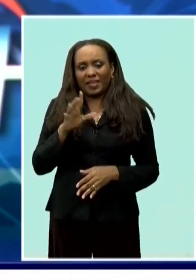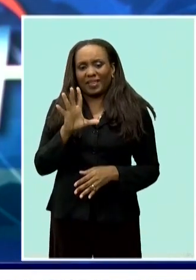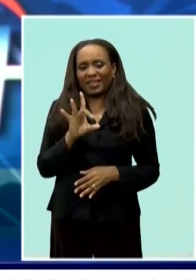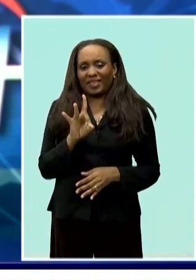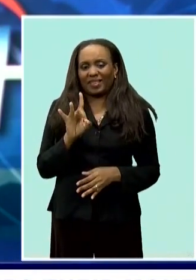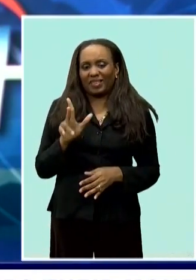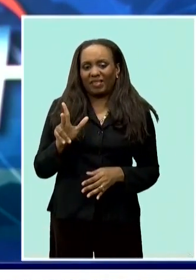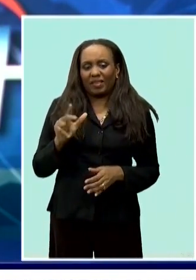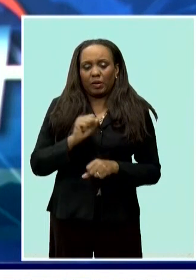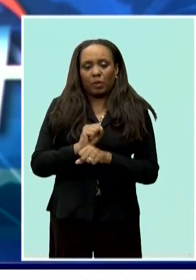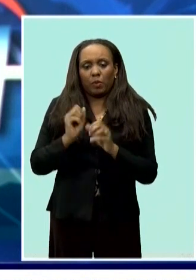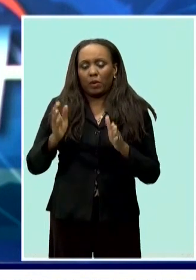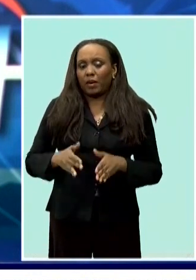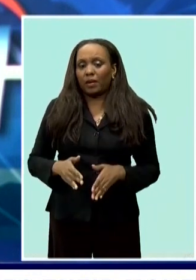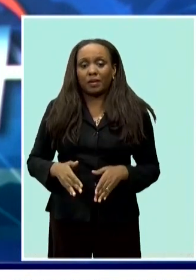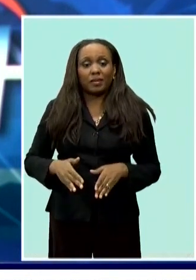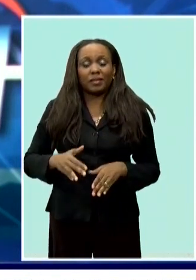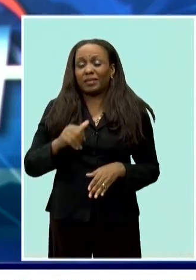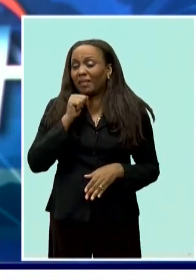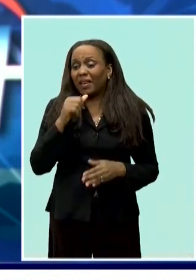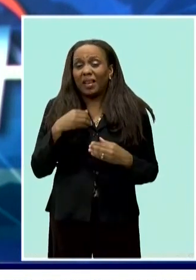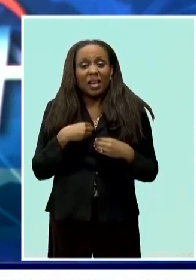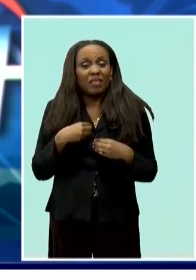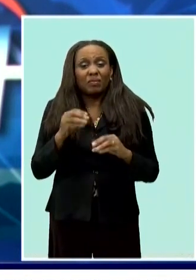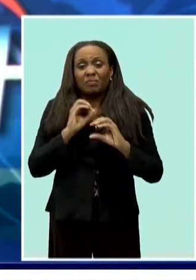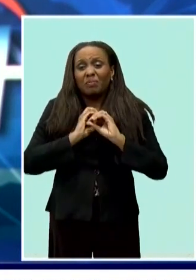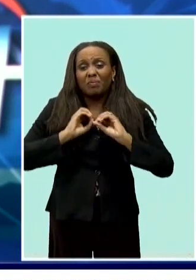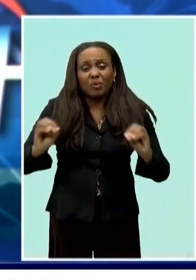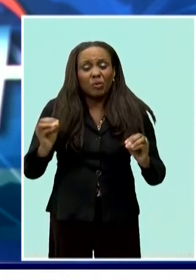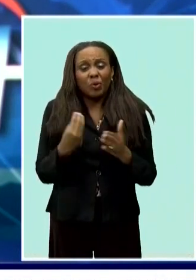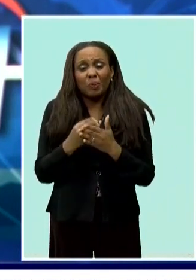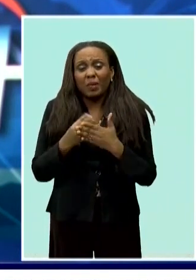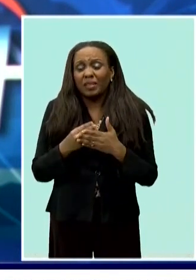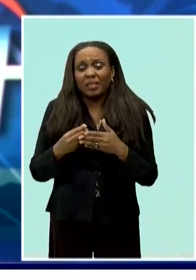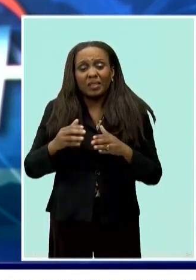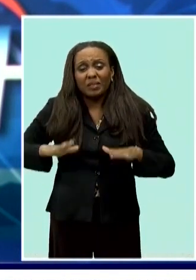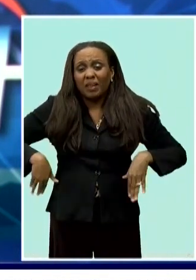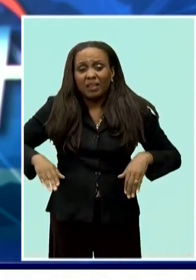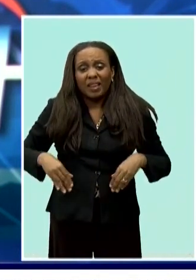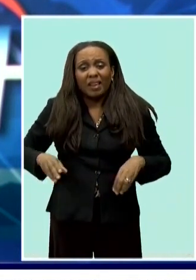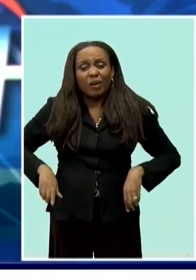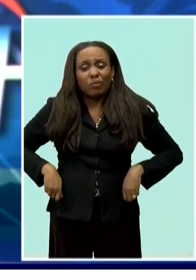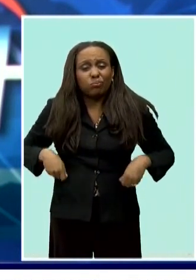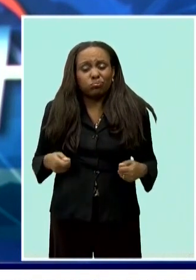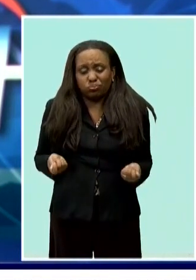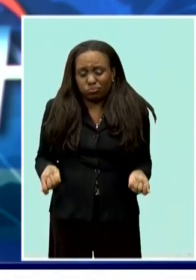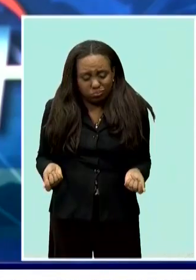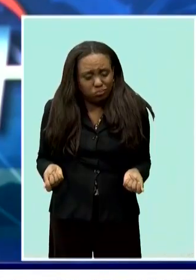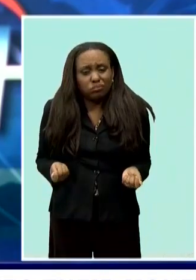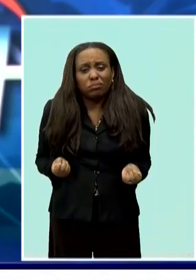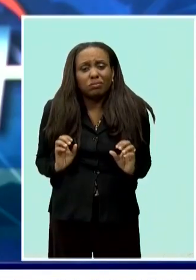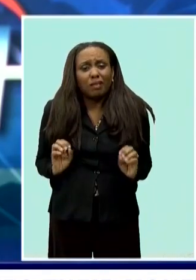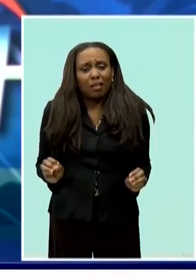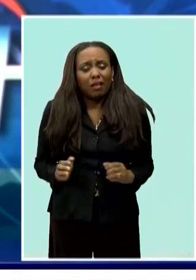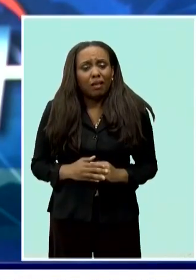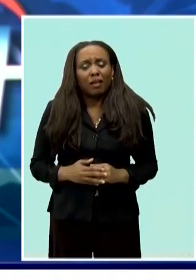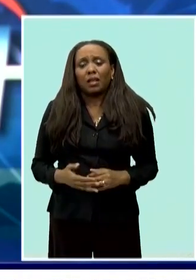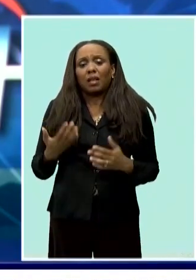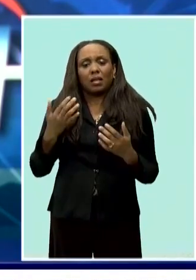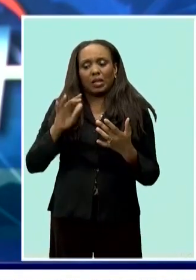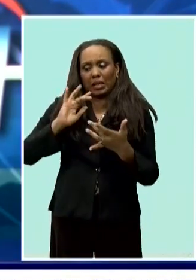set as yet. Well, the National Union of Public Workers is still working to ensure that the dozens of workers sent home from the Ministry of Transport